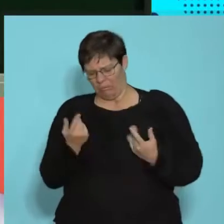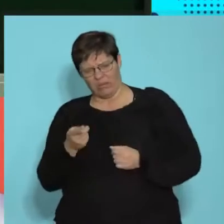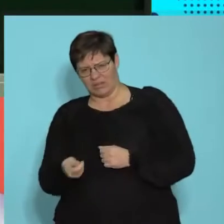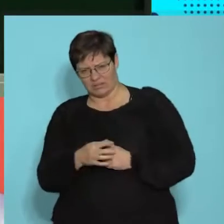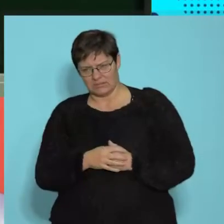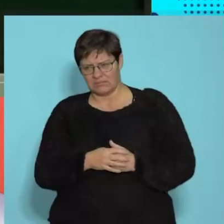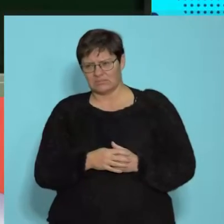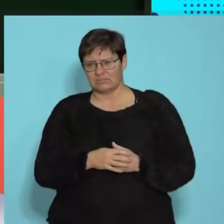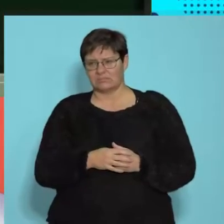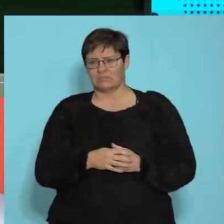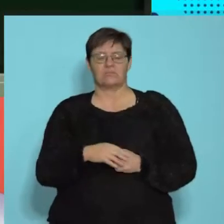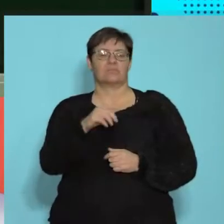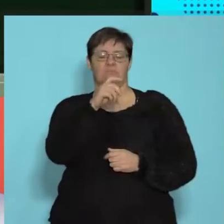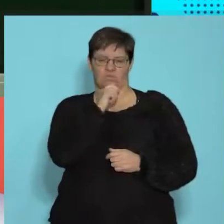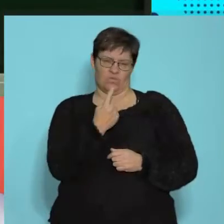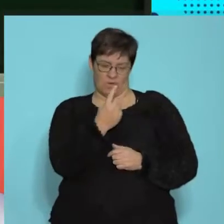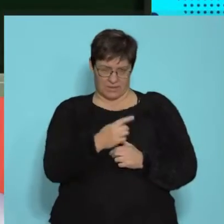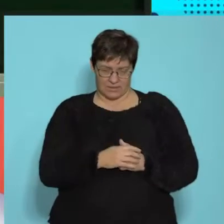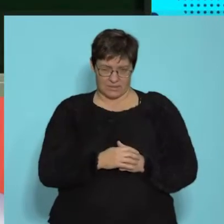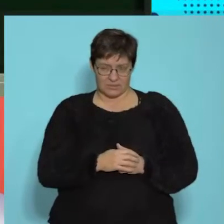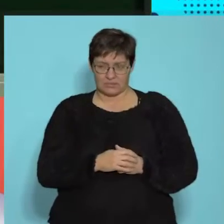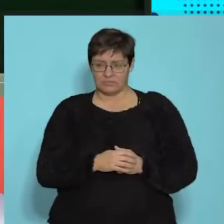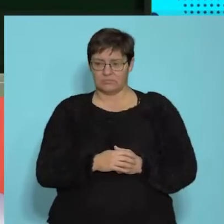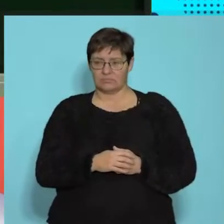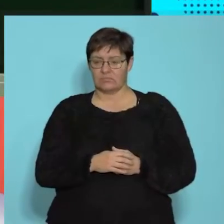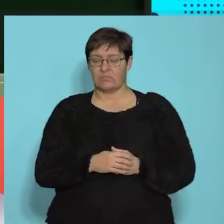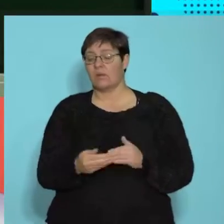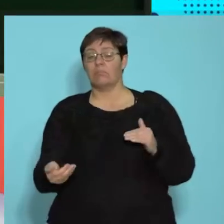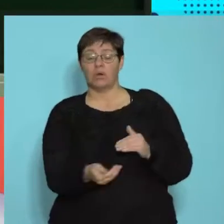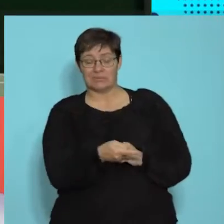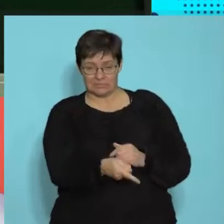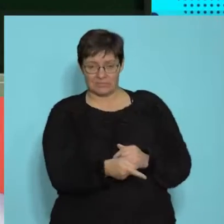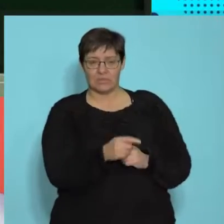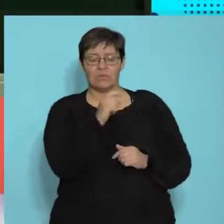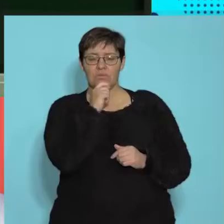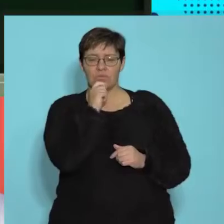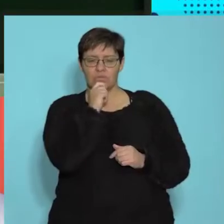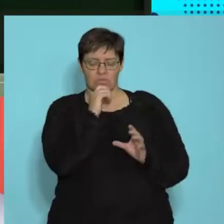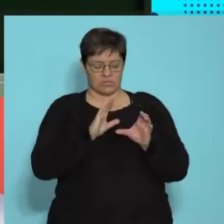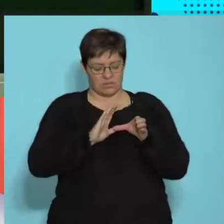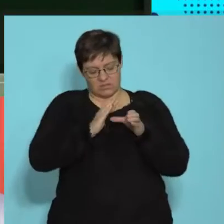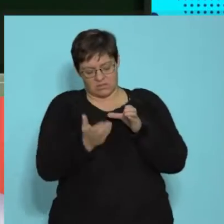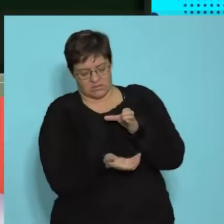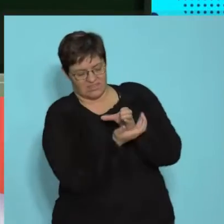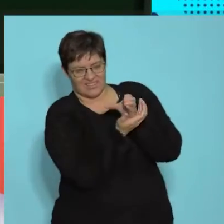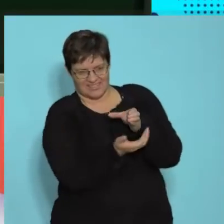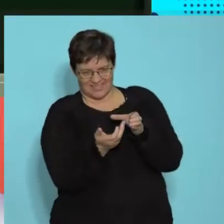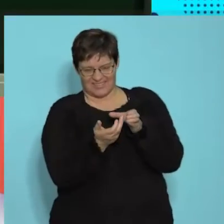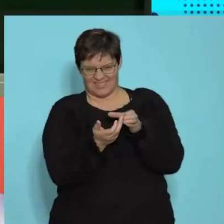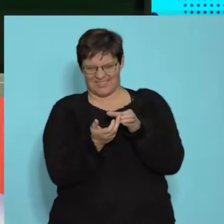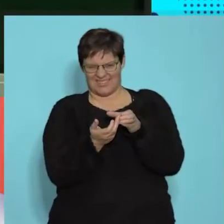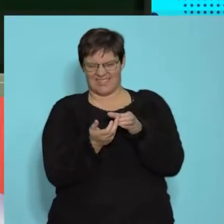lung didn't. So we're going to do the one. And then at the bottom over here, they used a little bit of cling wrap to